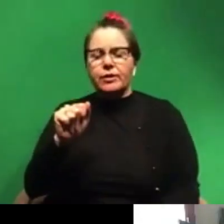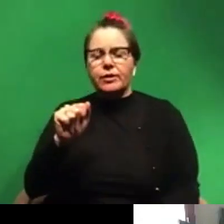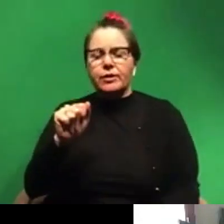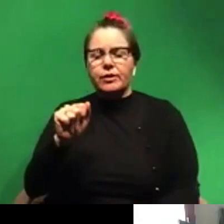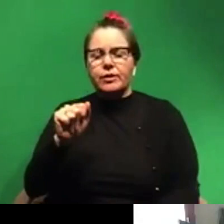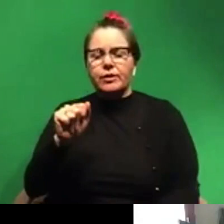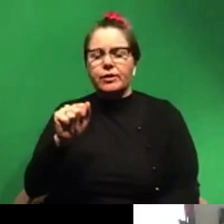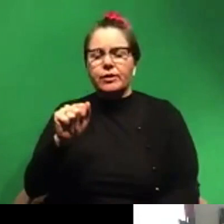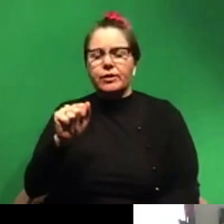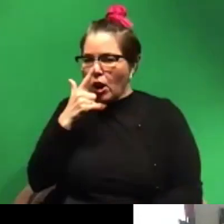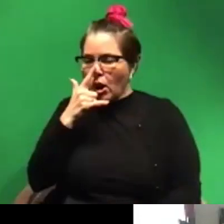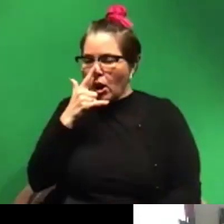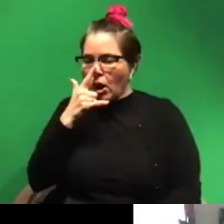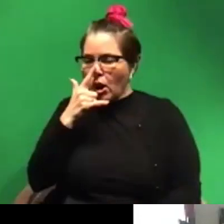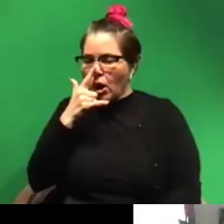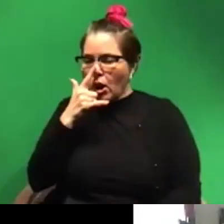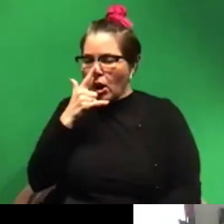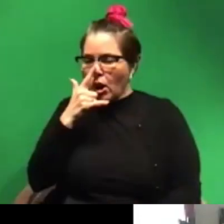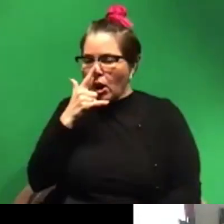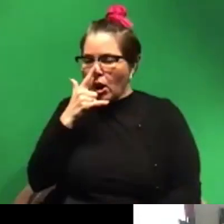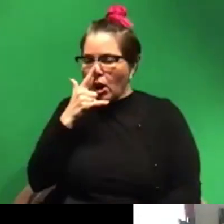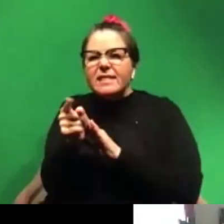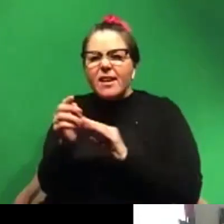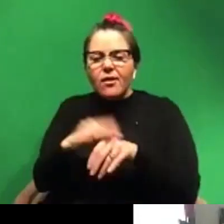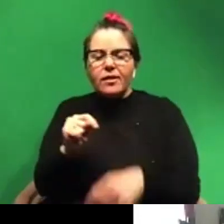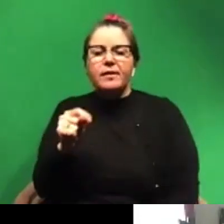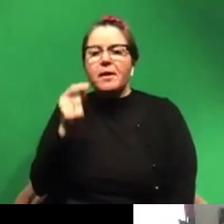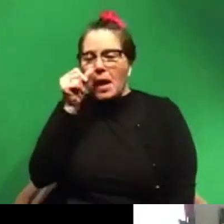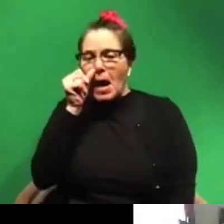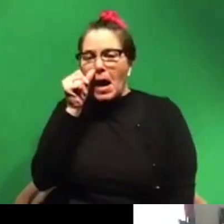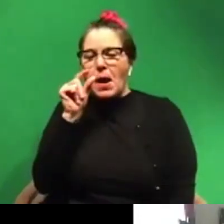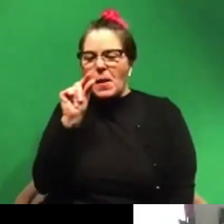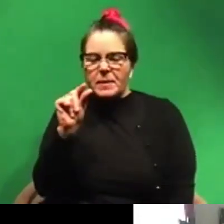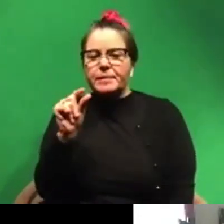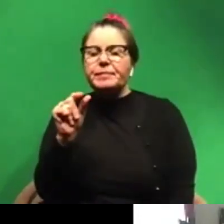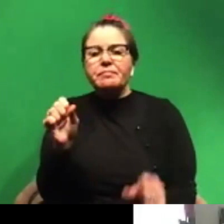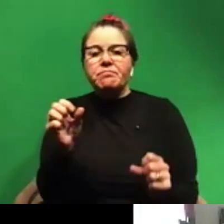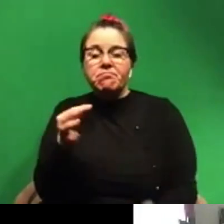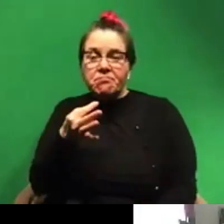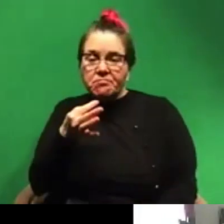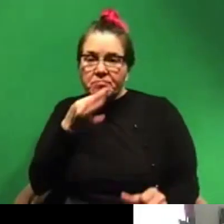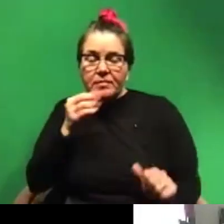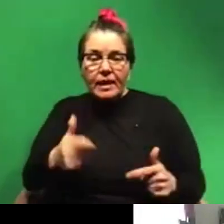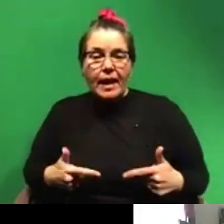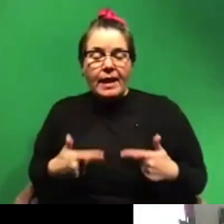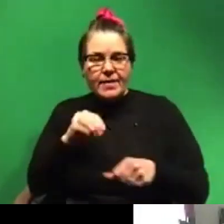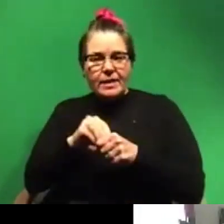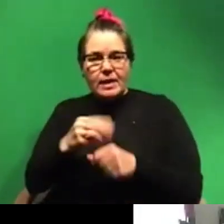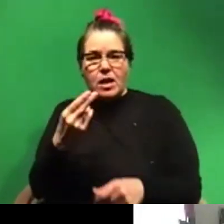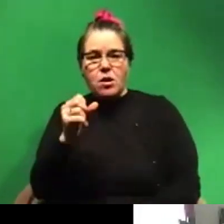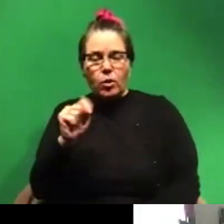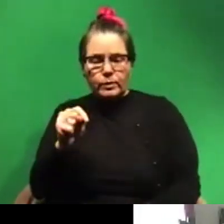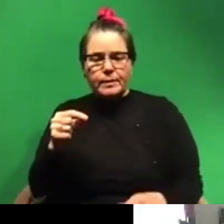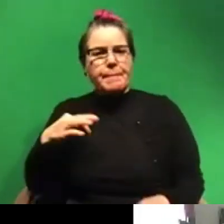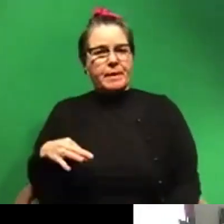comma with a tail on it. And these little microbes are able to live in the host as beneficial microbes, or they